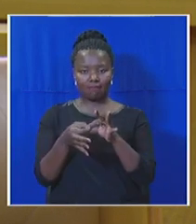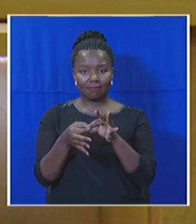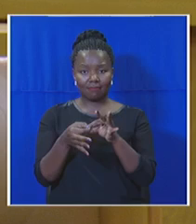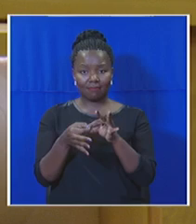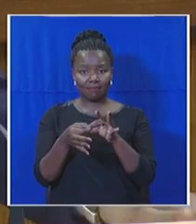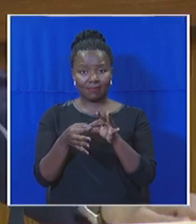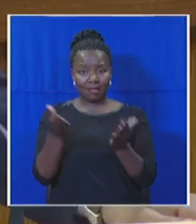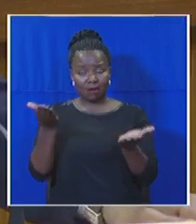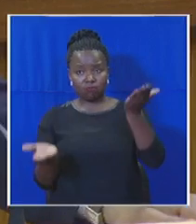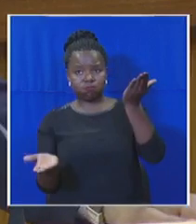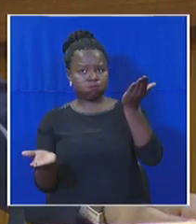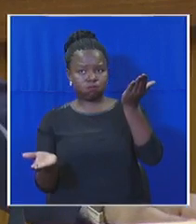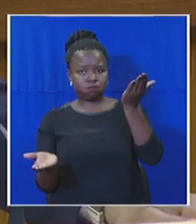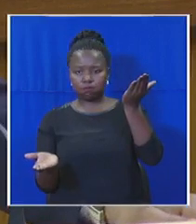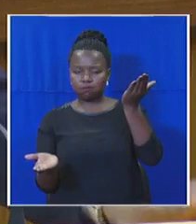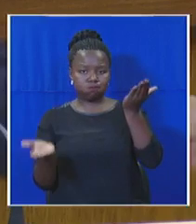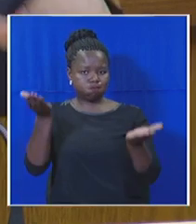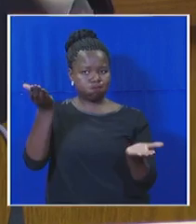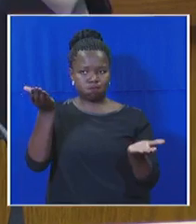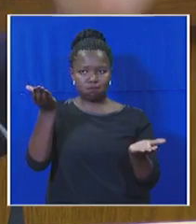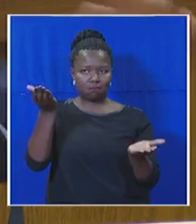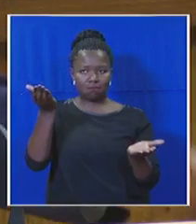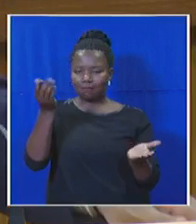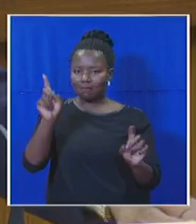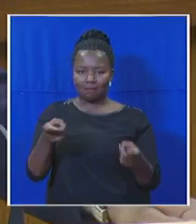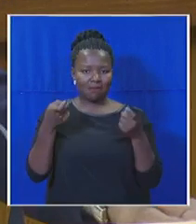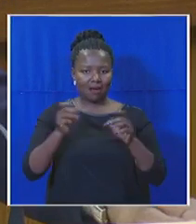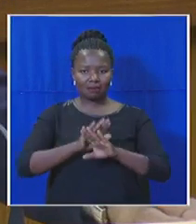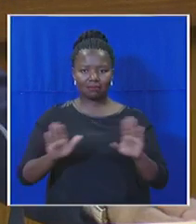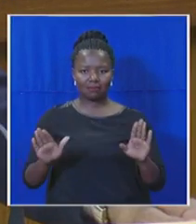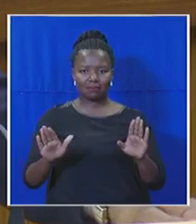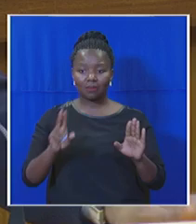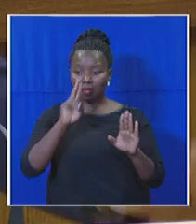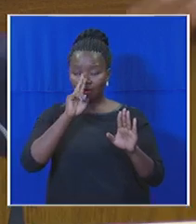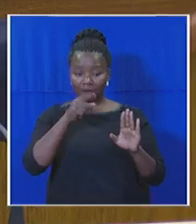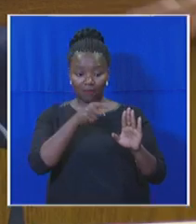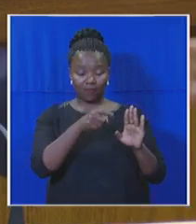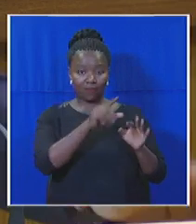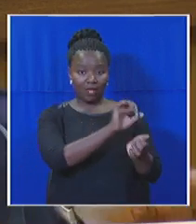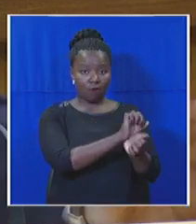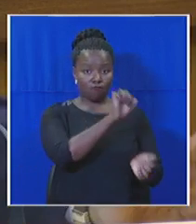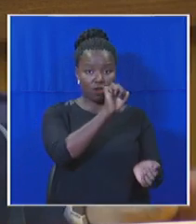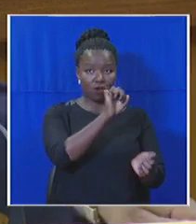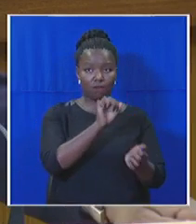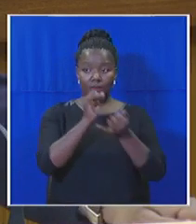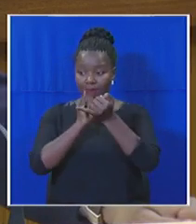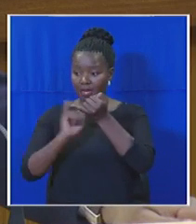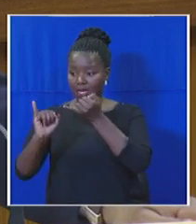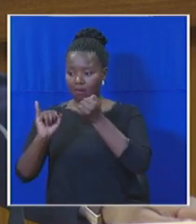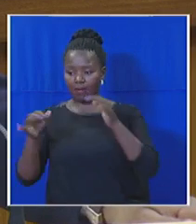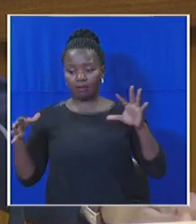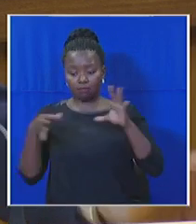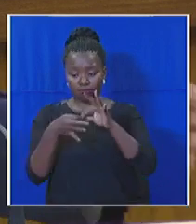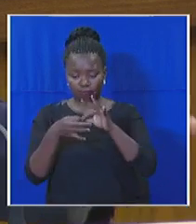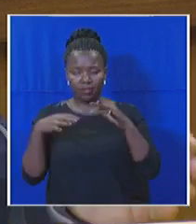balanced. You can't have an autonomy that is absolute, it's not relative. That's a political point, very important political